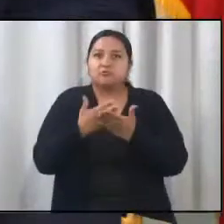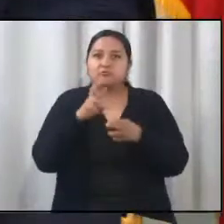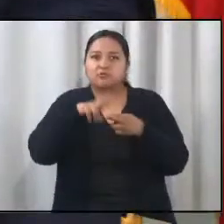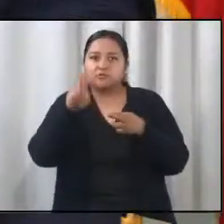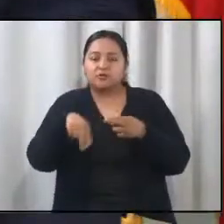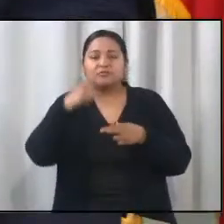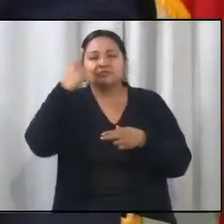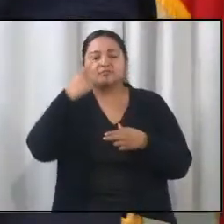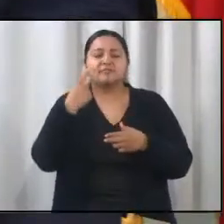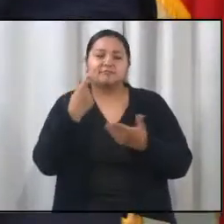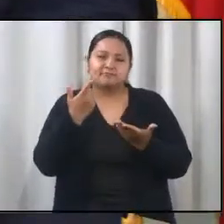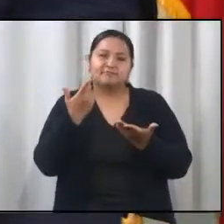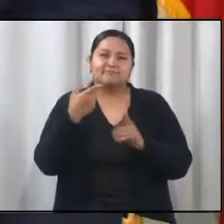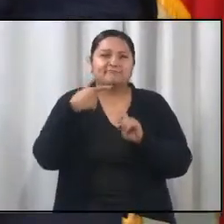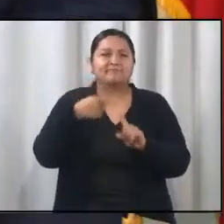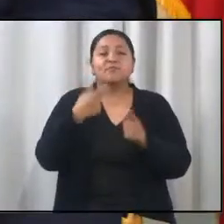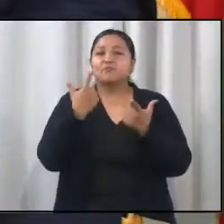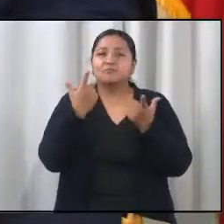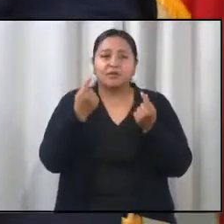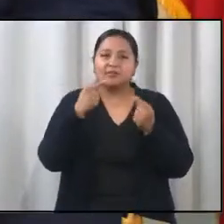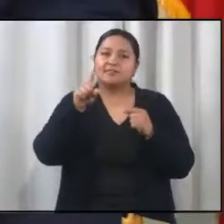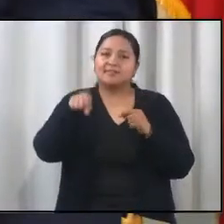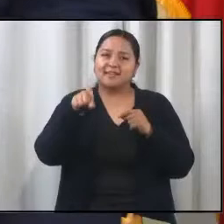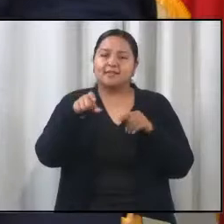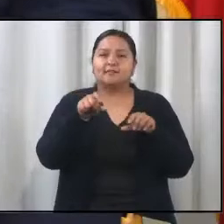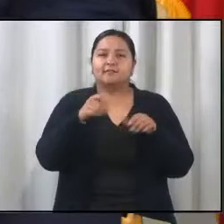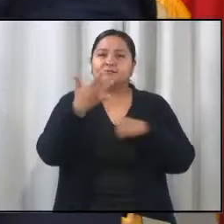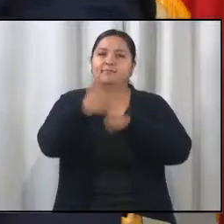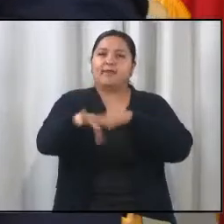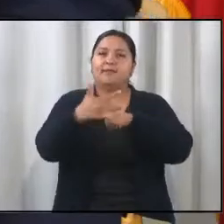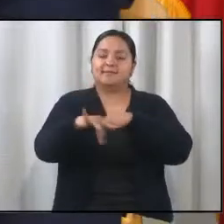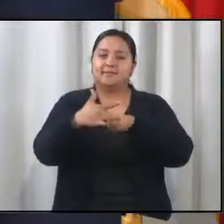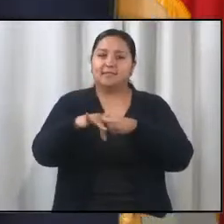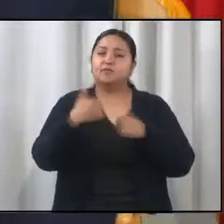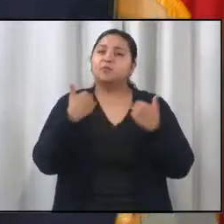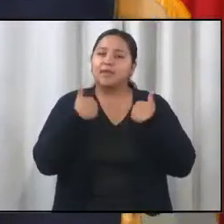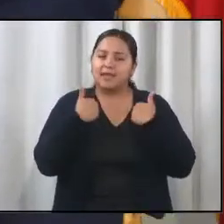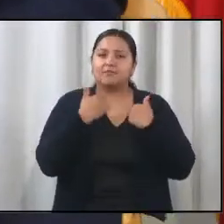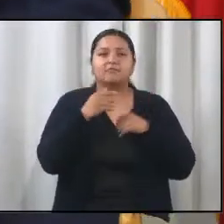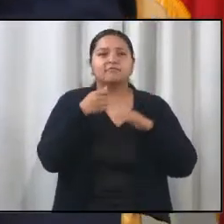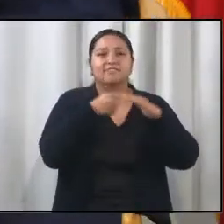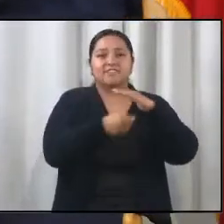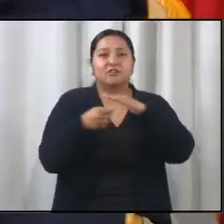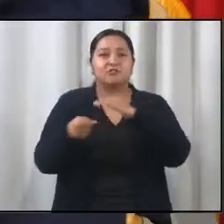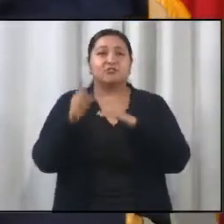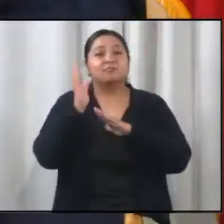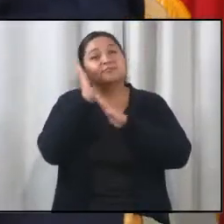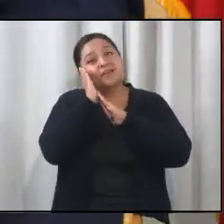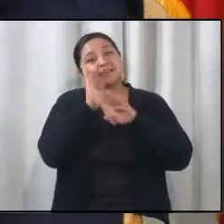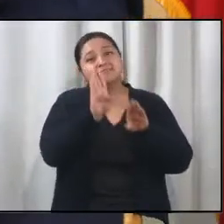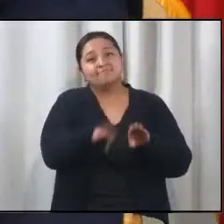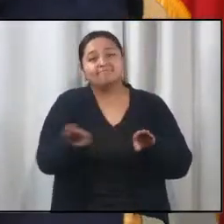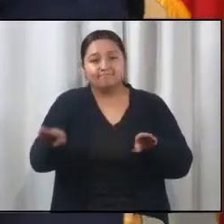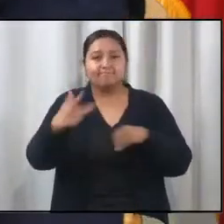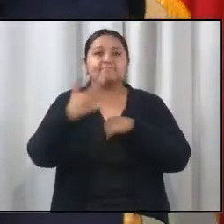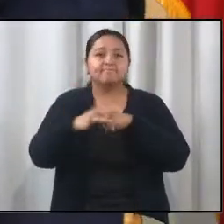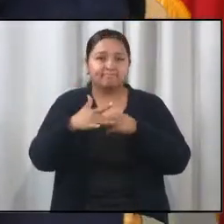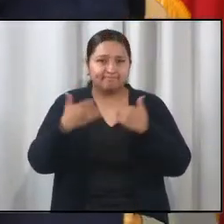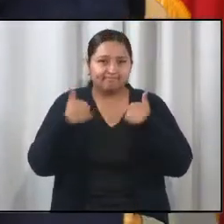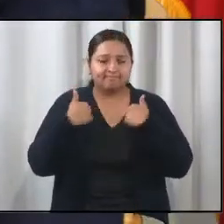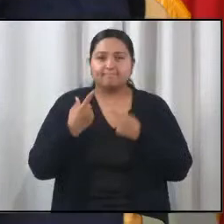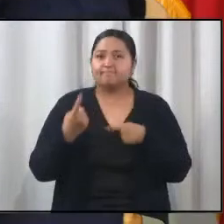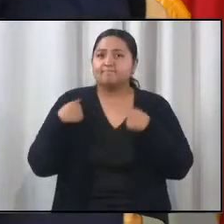high utilization of our low barrier shelter beds that are available, and we are making swift progress in getting the